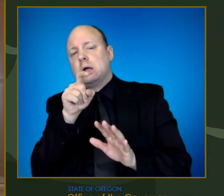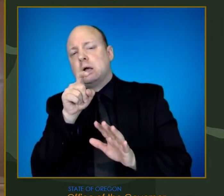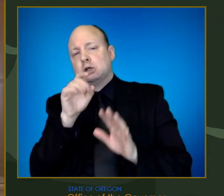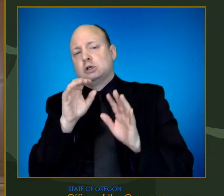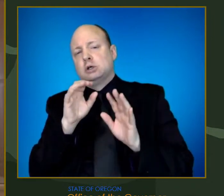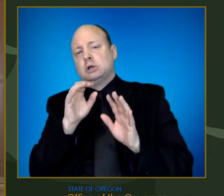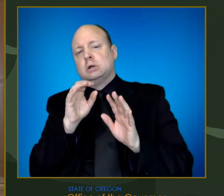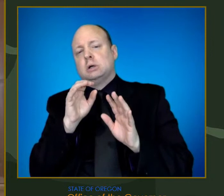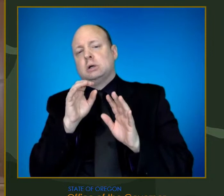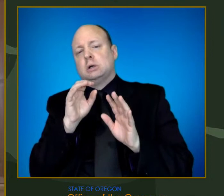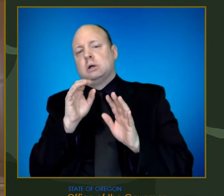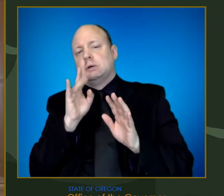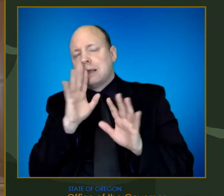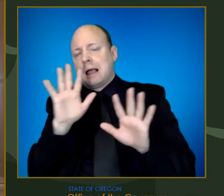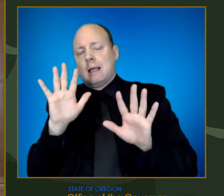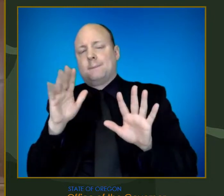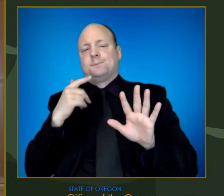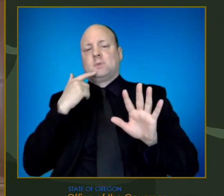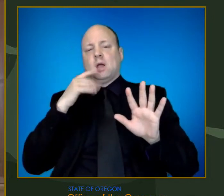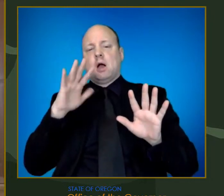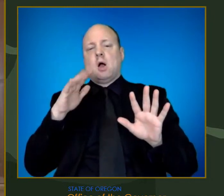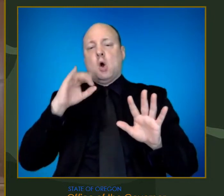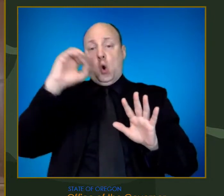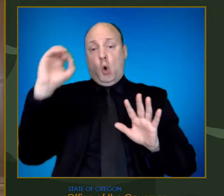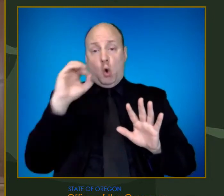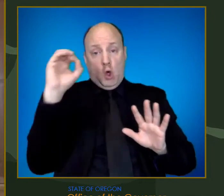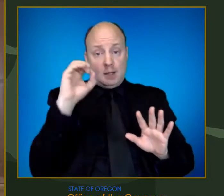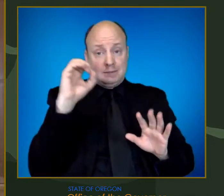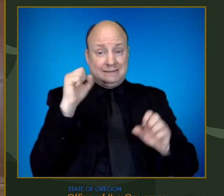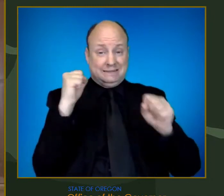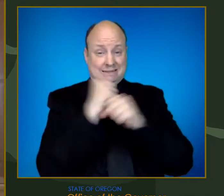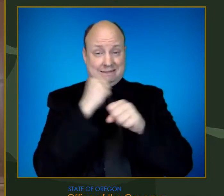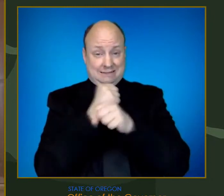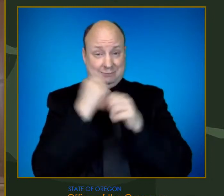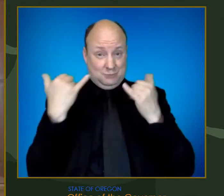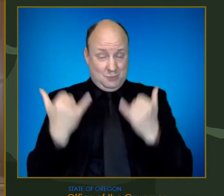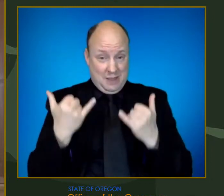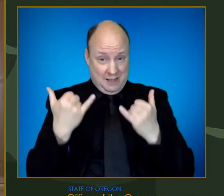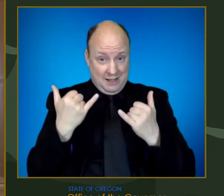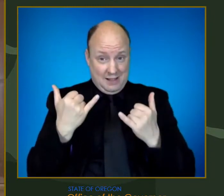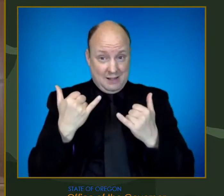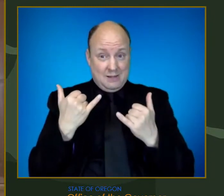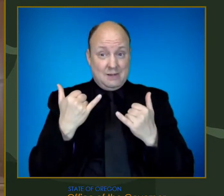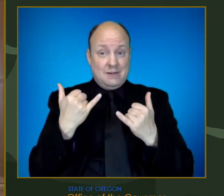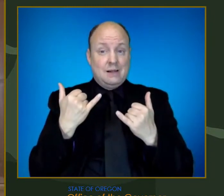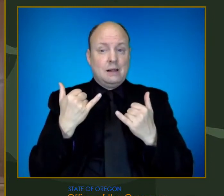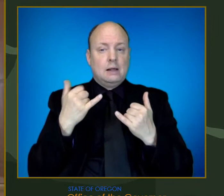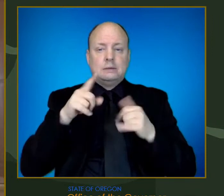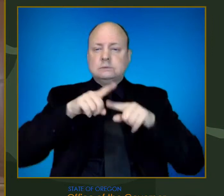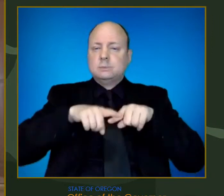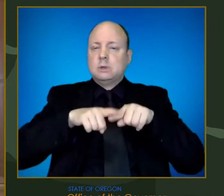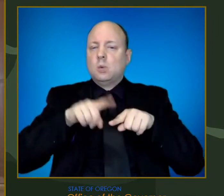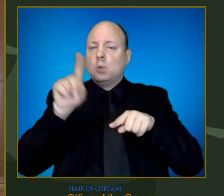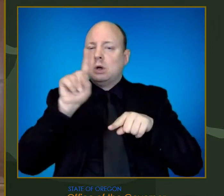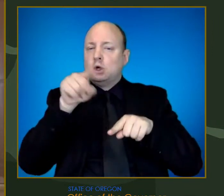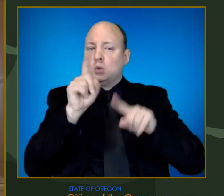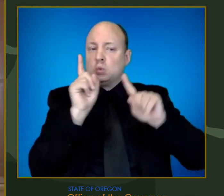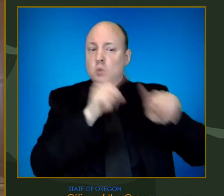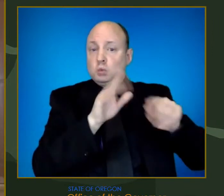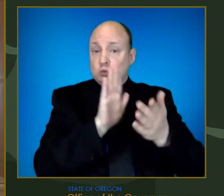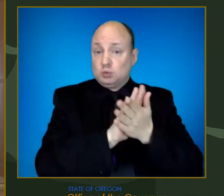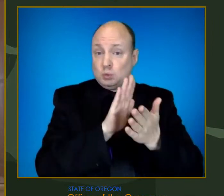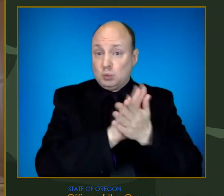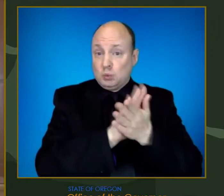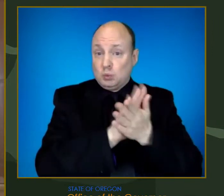from the Oregonians reporting that that return looks different depending upon where you go to school. There's more hours in the building with their teachers